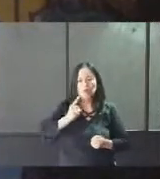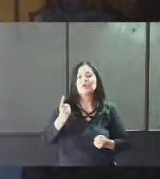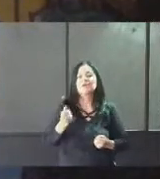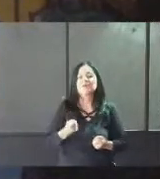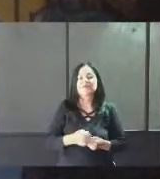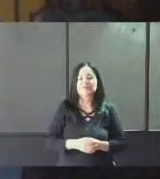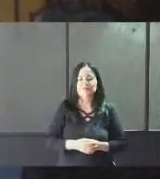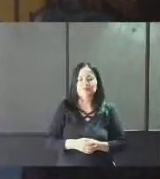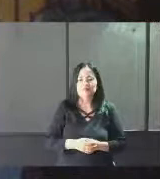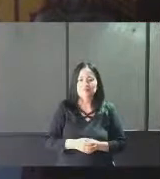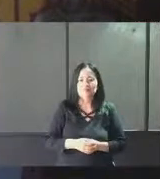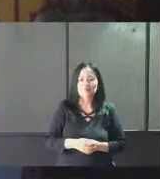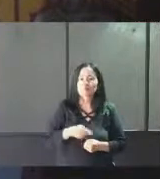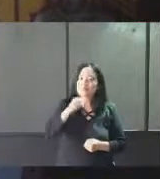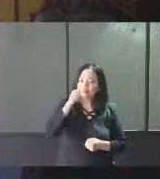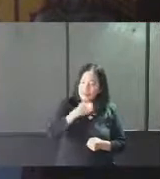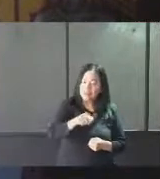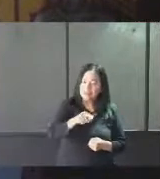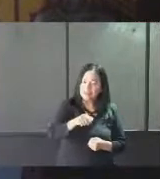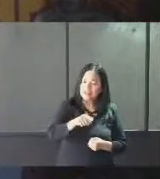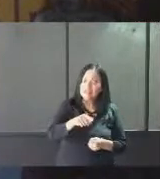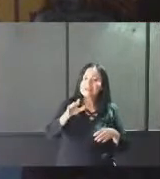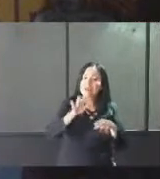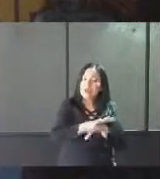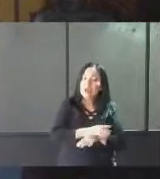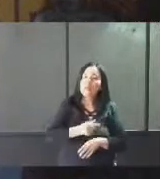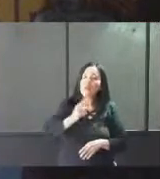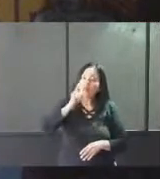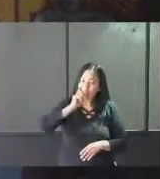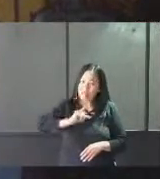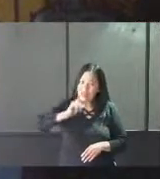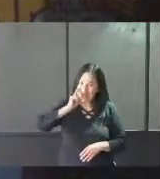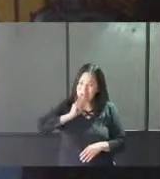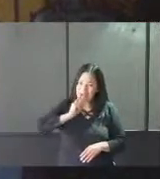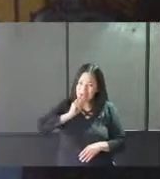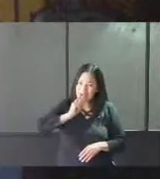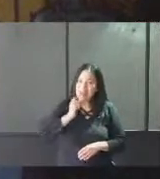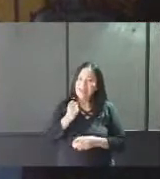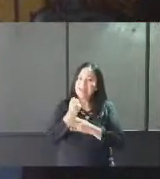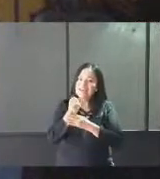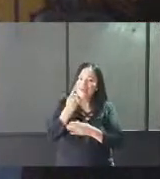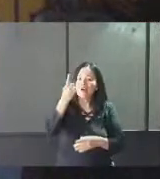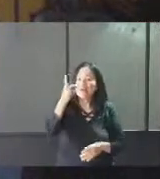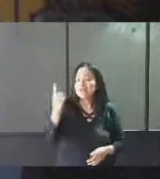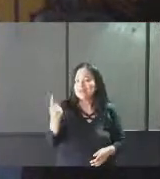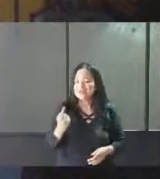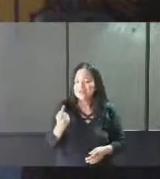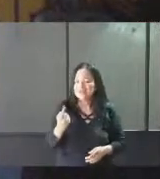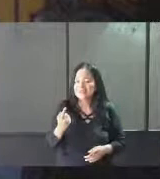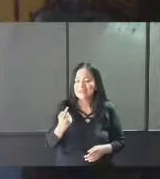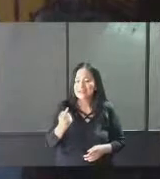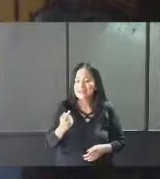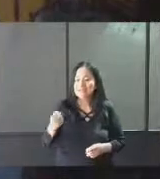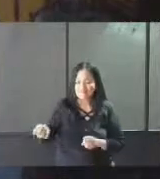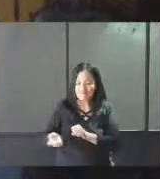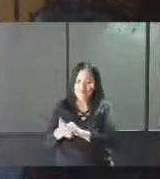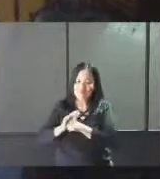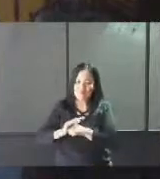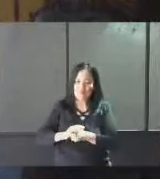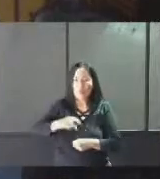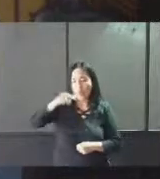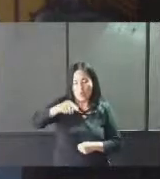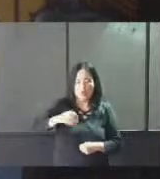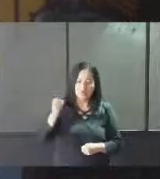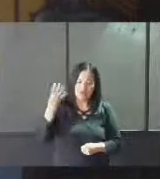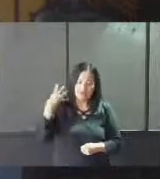call, she said, this global feminist movement for cities with equality